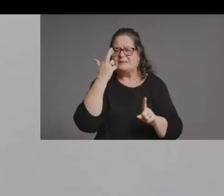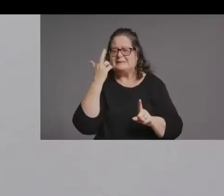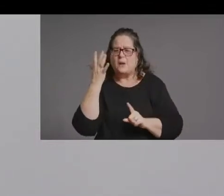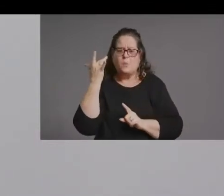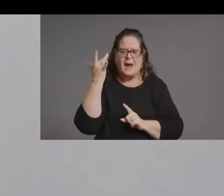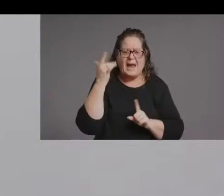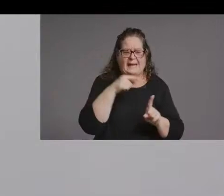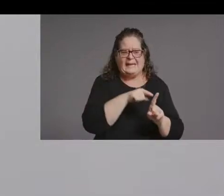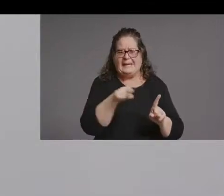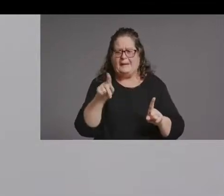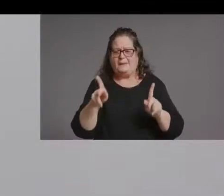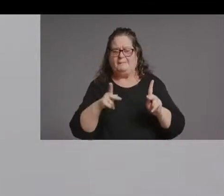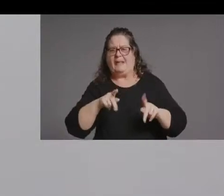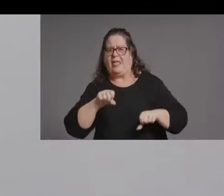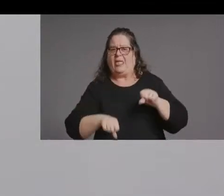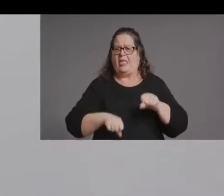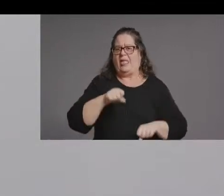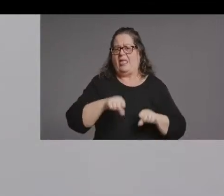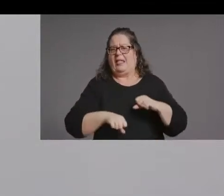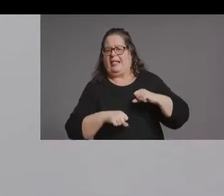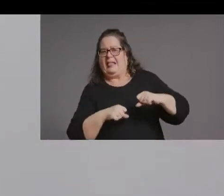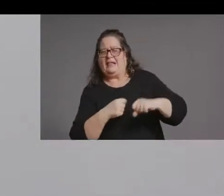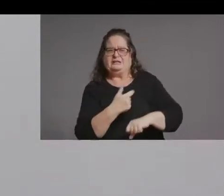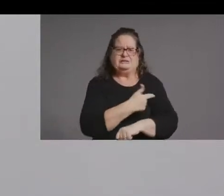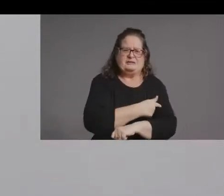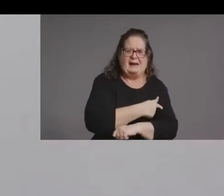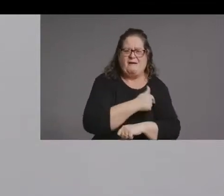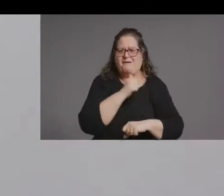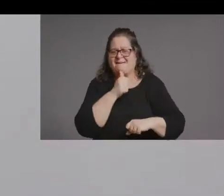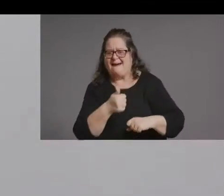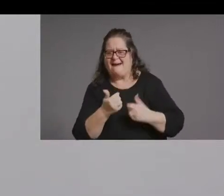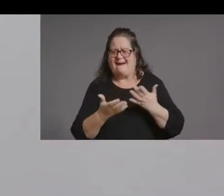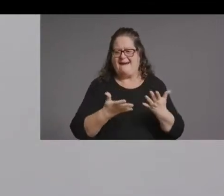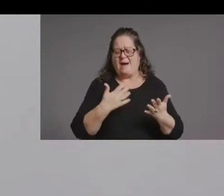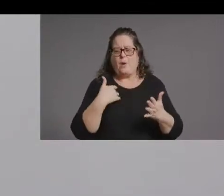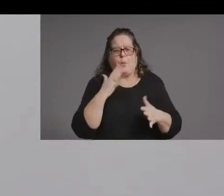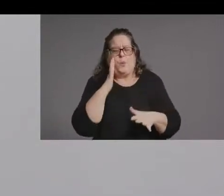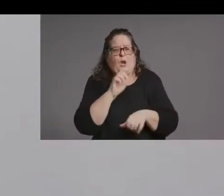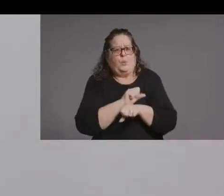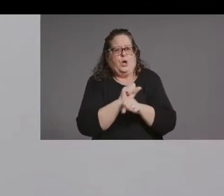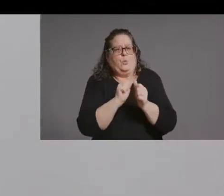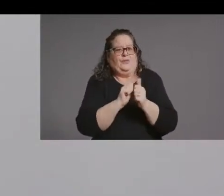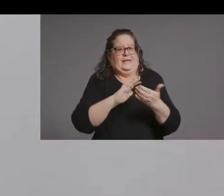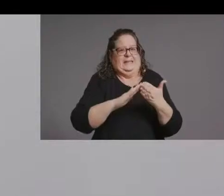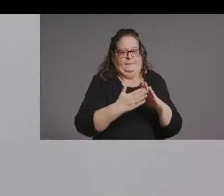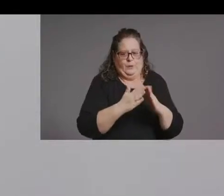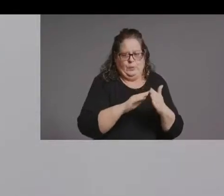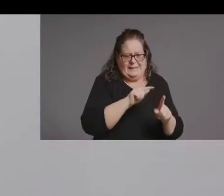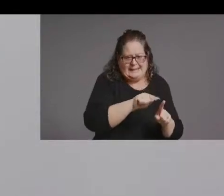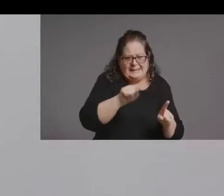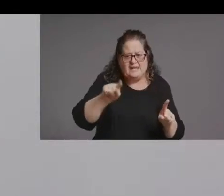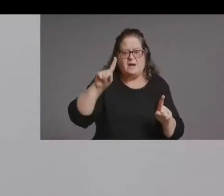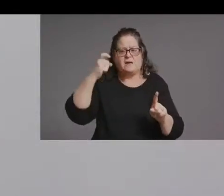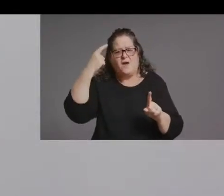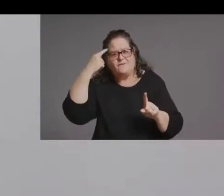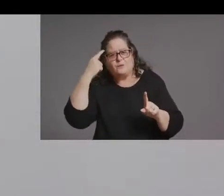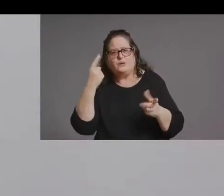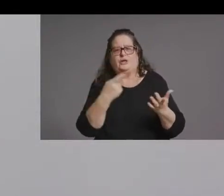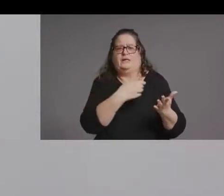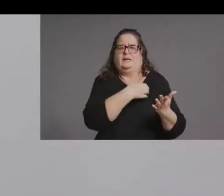community leaders to get those messages out about the importance of vaccine. We know that there's vaccine hesitancy. We know